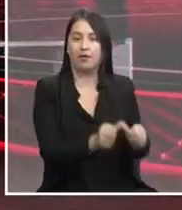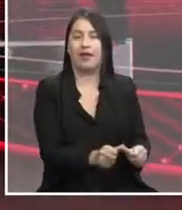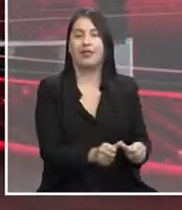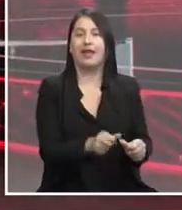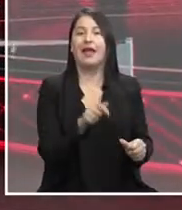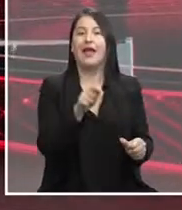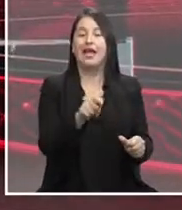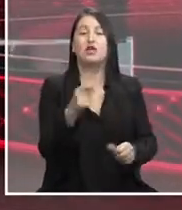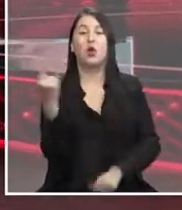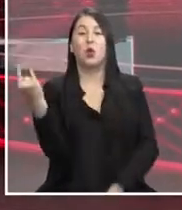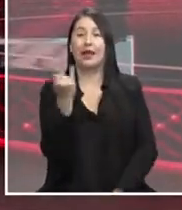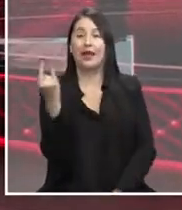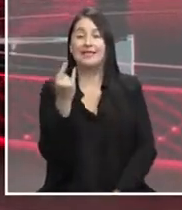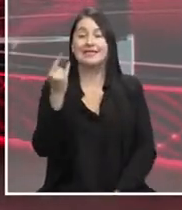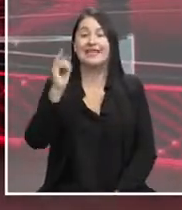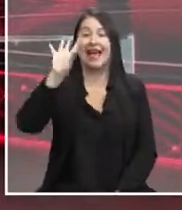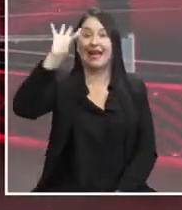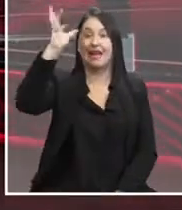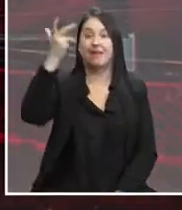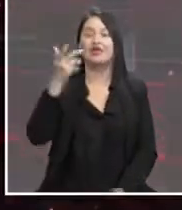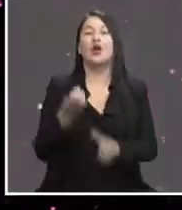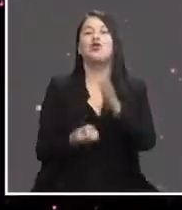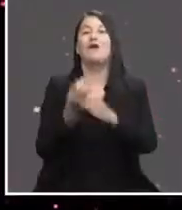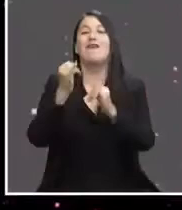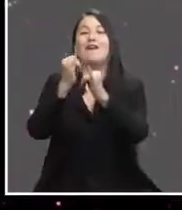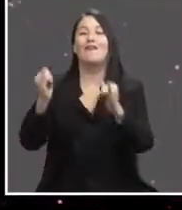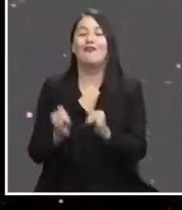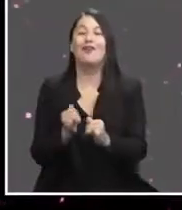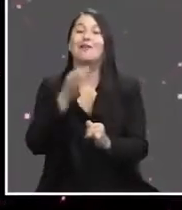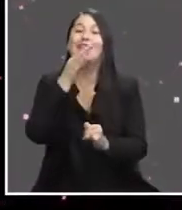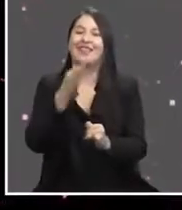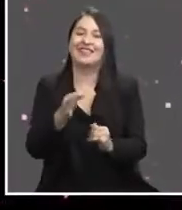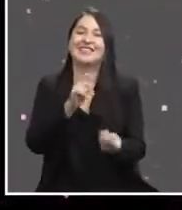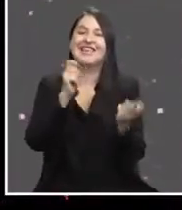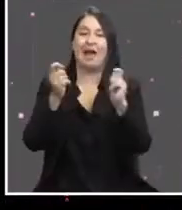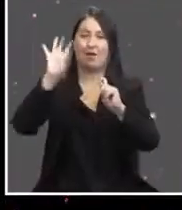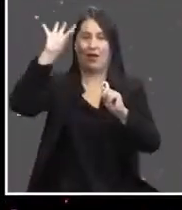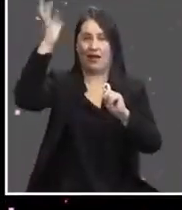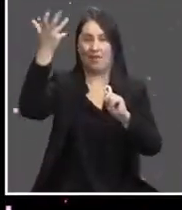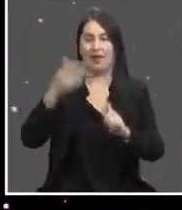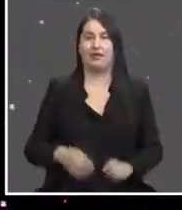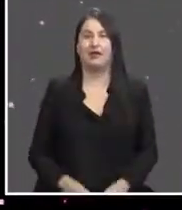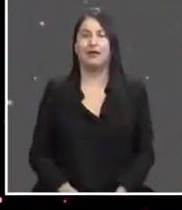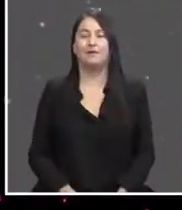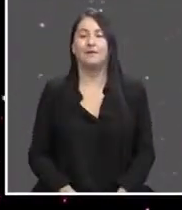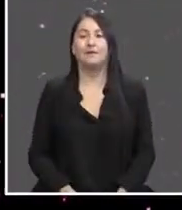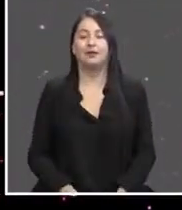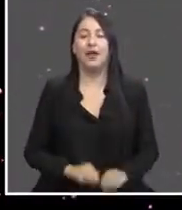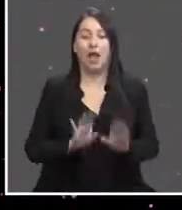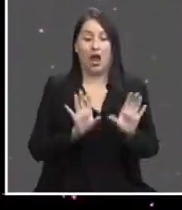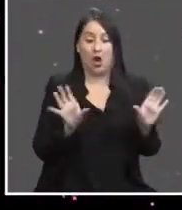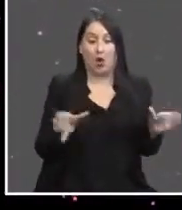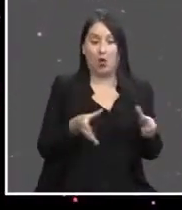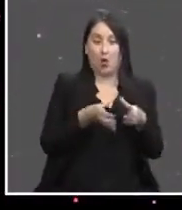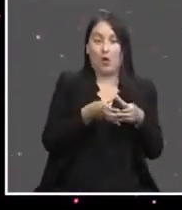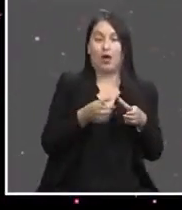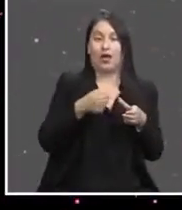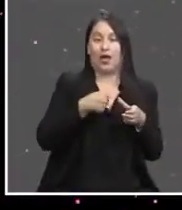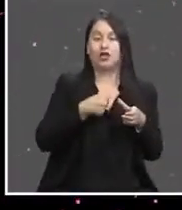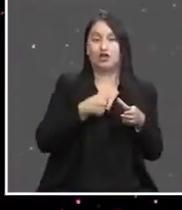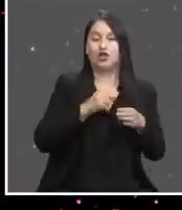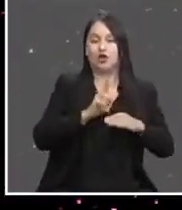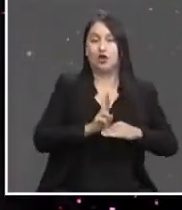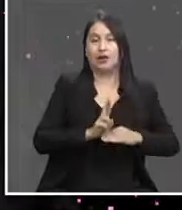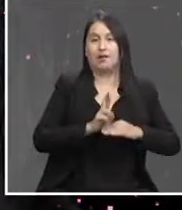In August, the organization I represent, the IPCC, which is the world's foremost scientific body looking